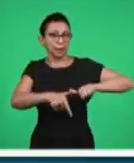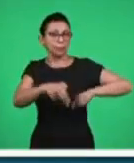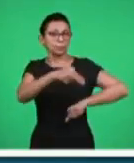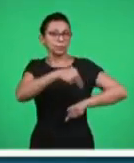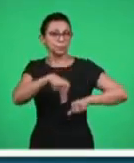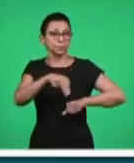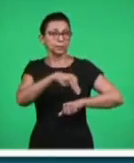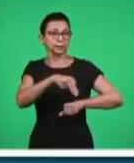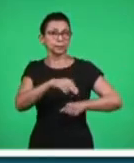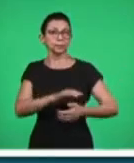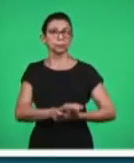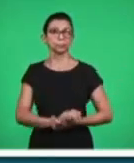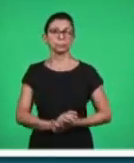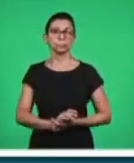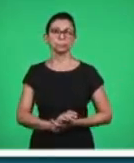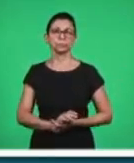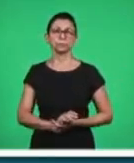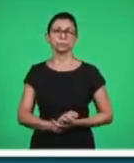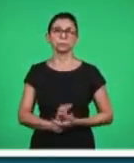nation of Israel.